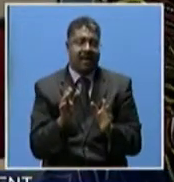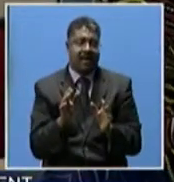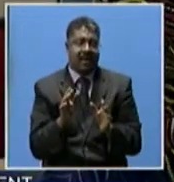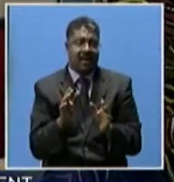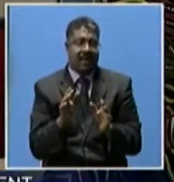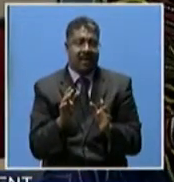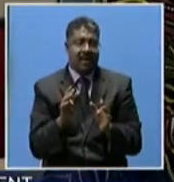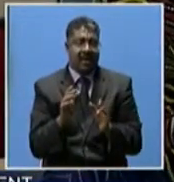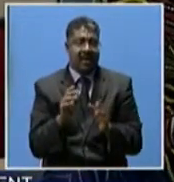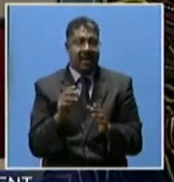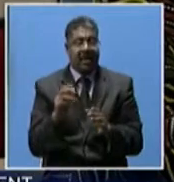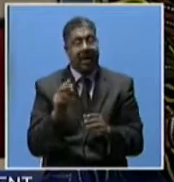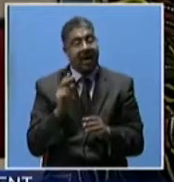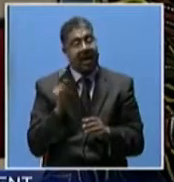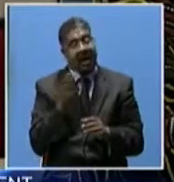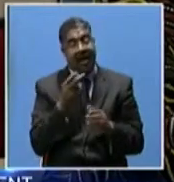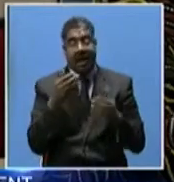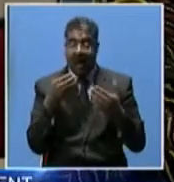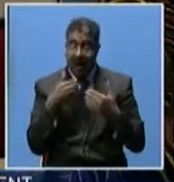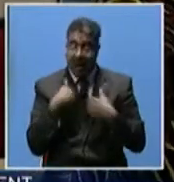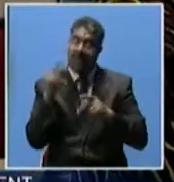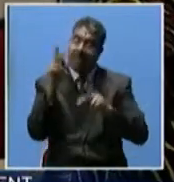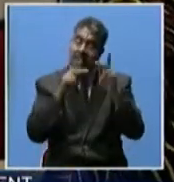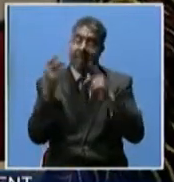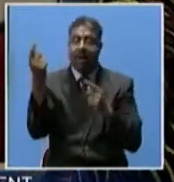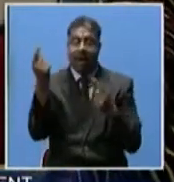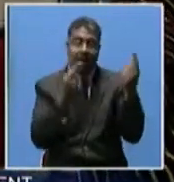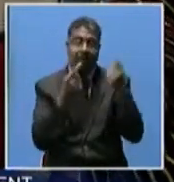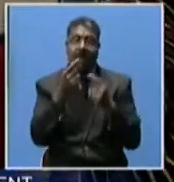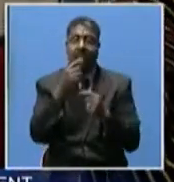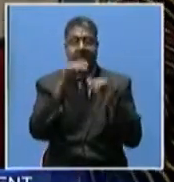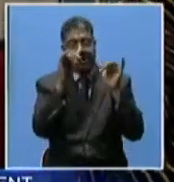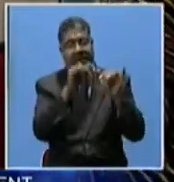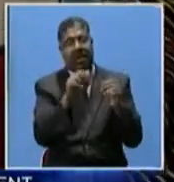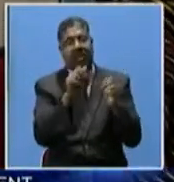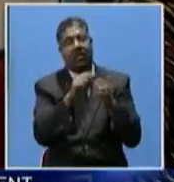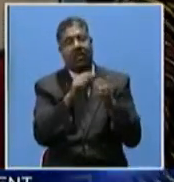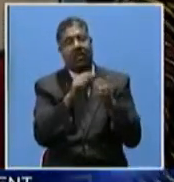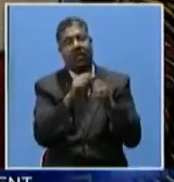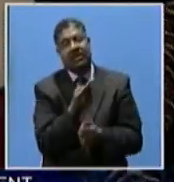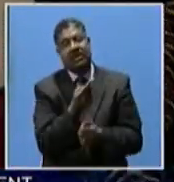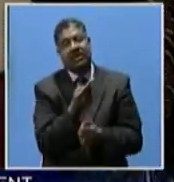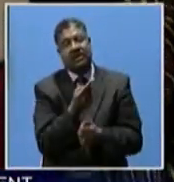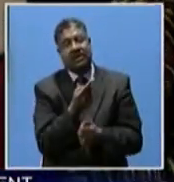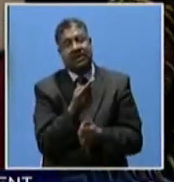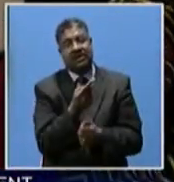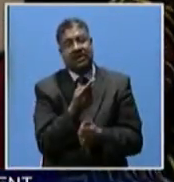have VVIPs that come to stay with us, and we have a big backyard which is